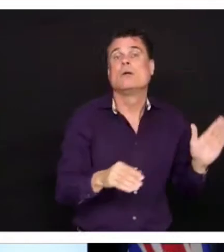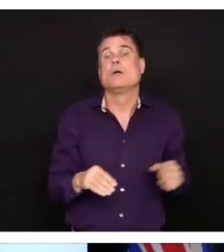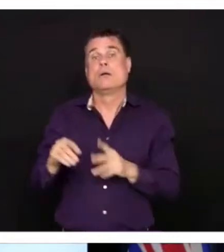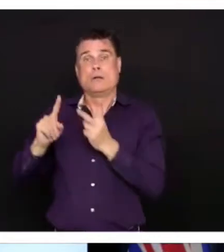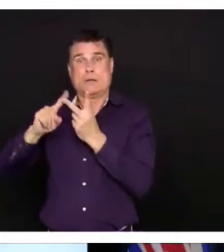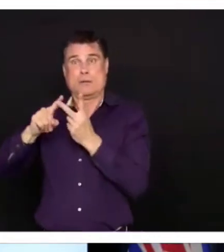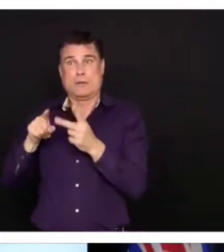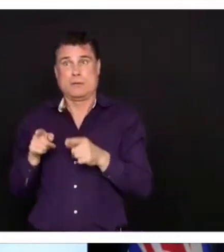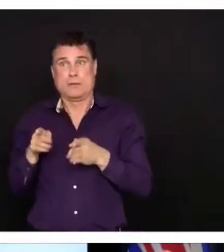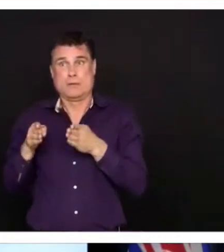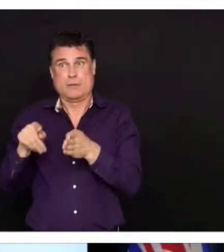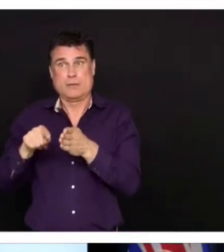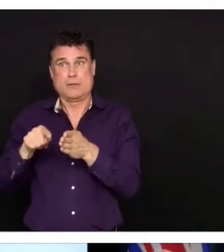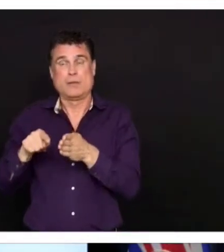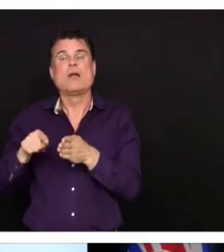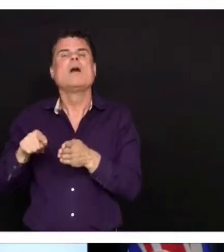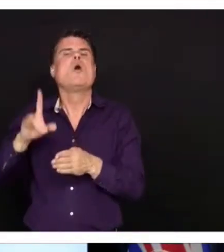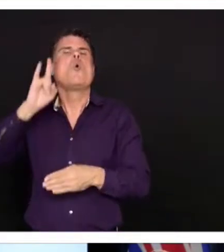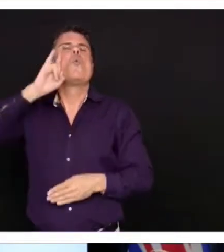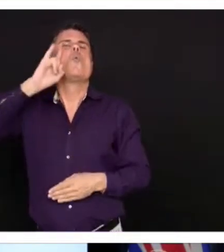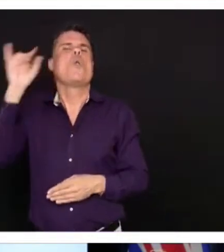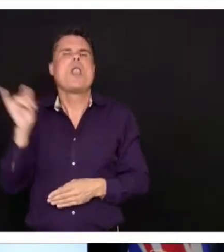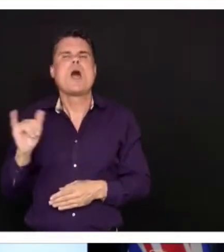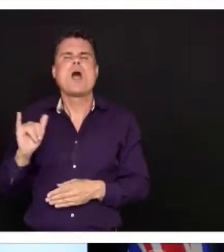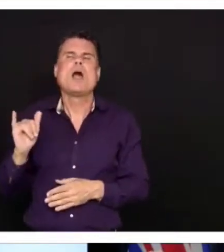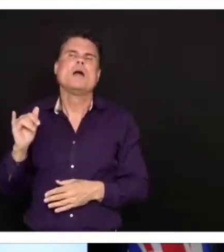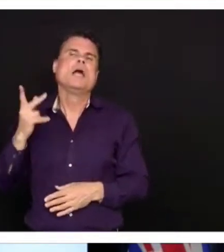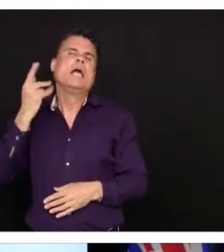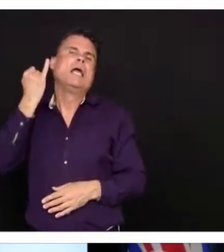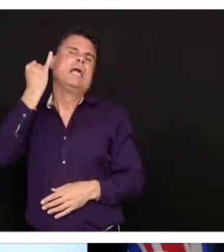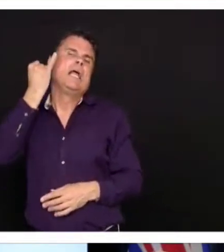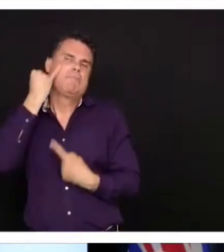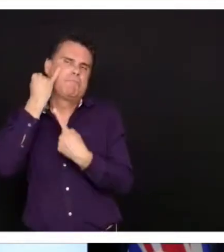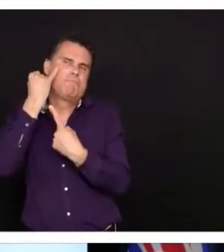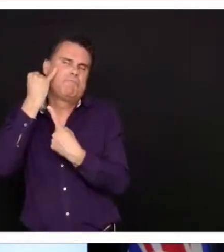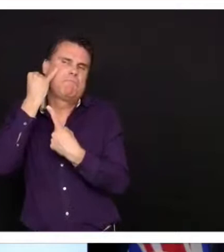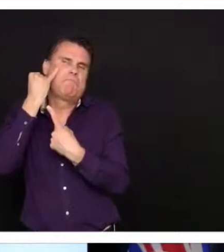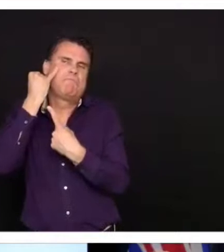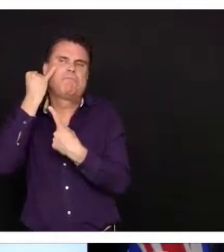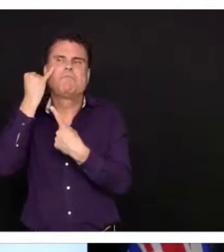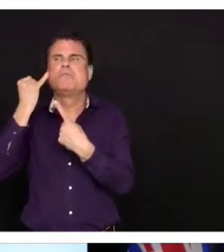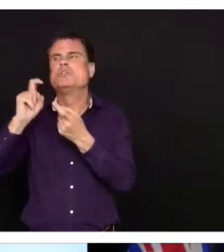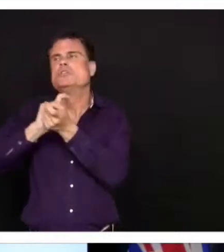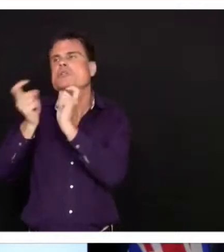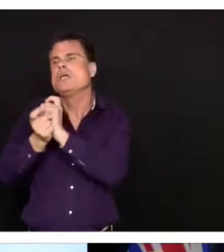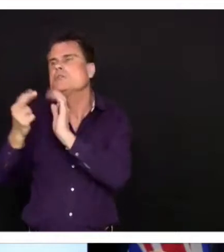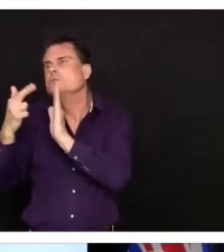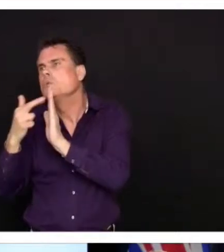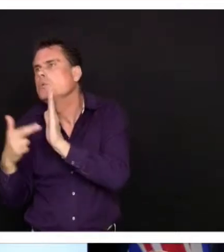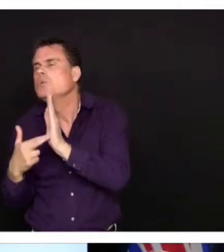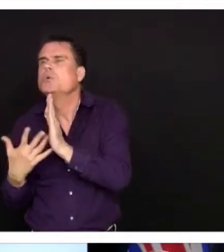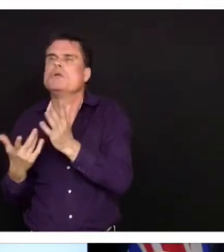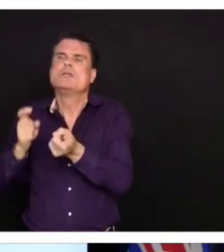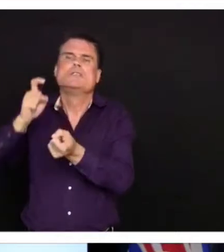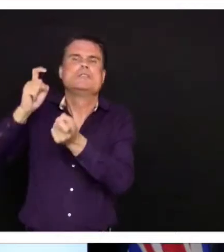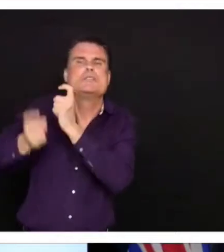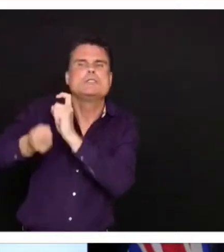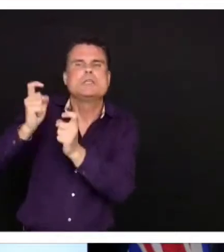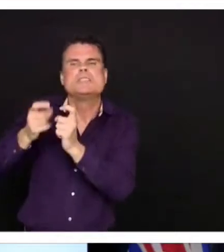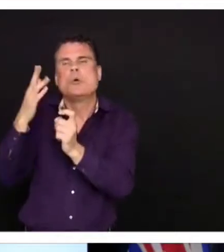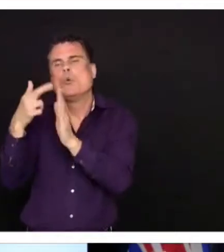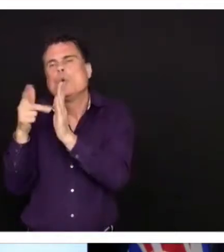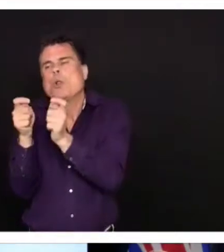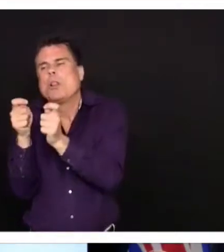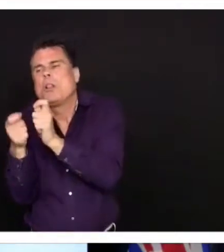in the work that we've been doing and will continue to do about how we can safely and thoughtfully reopen our society